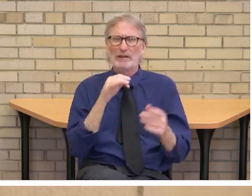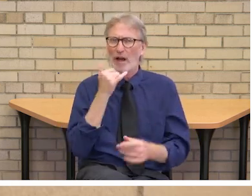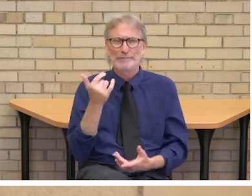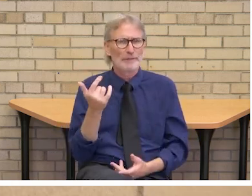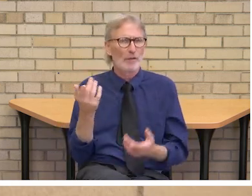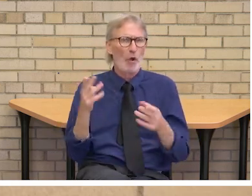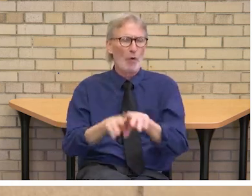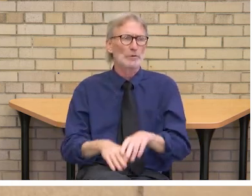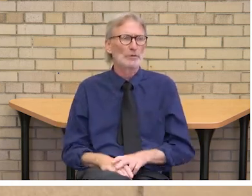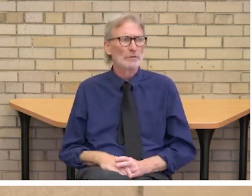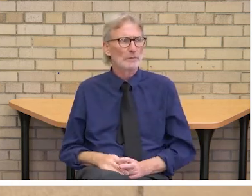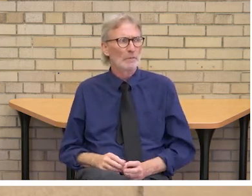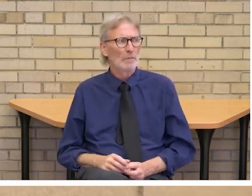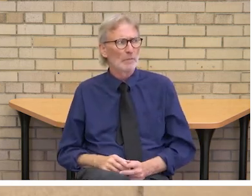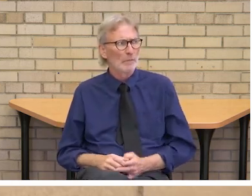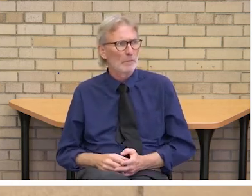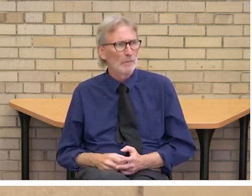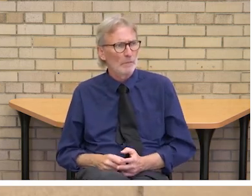construction.